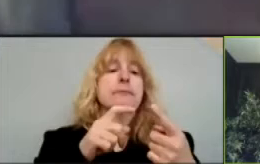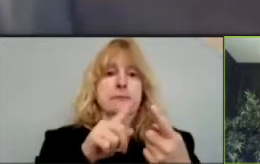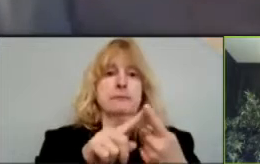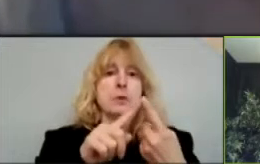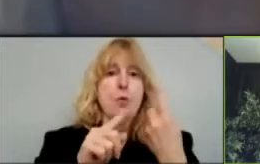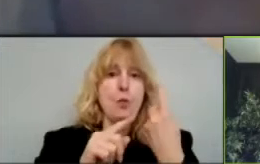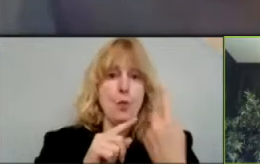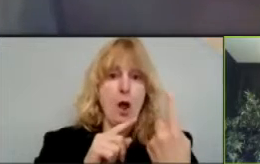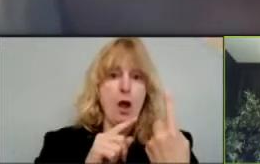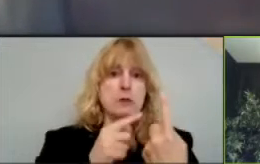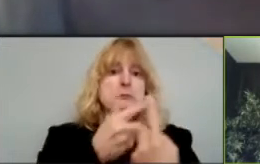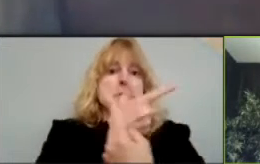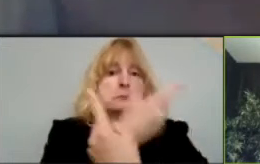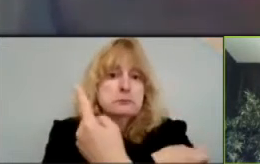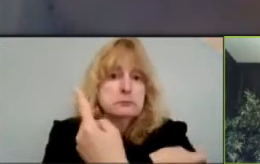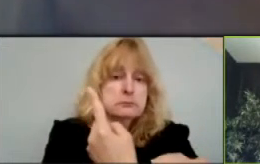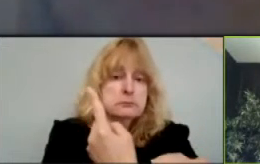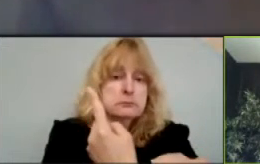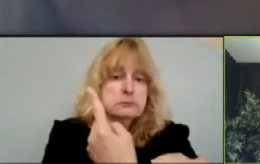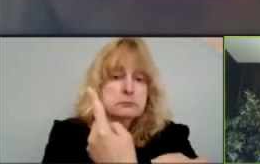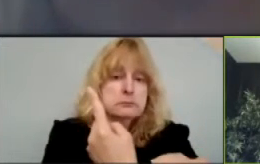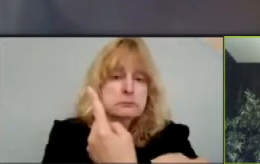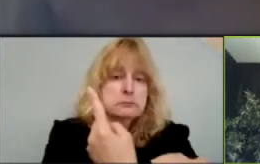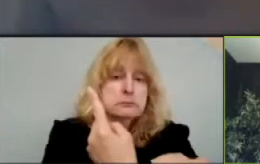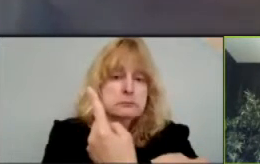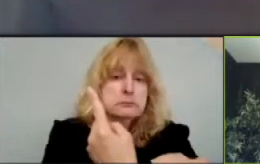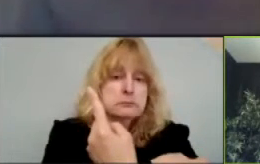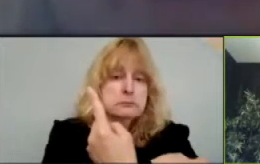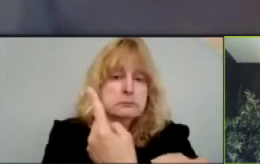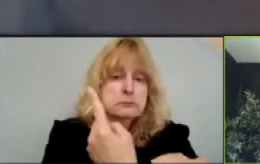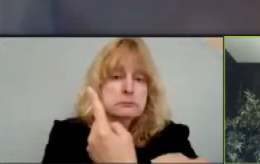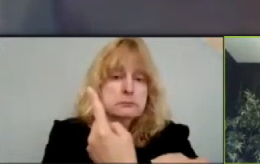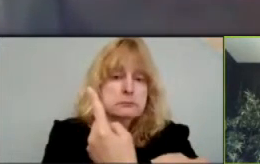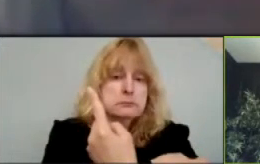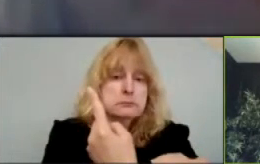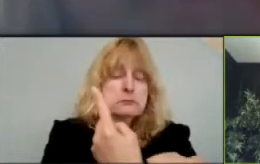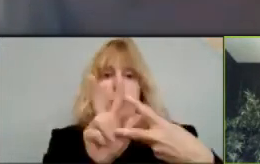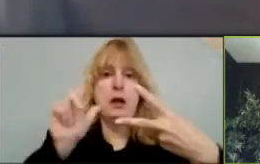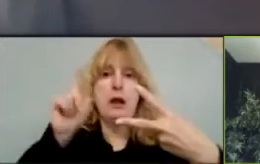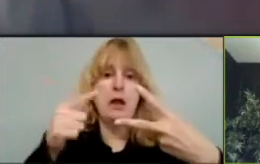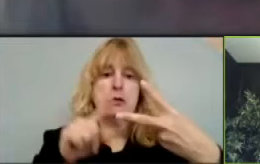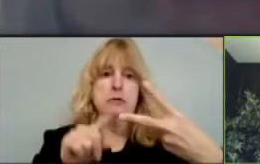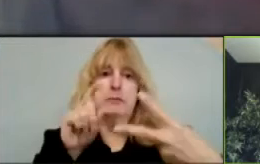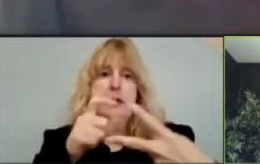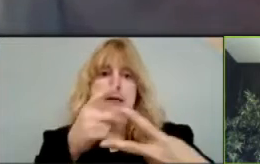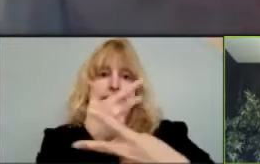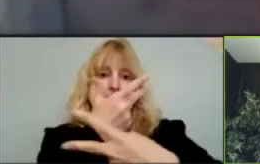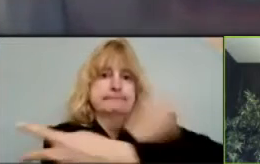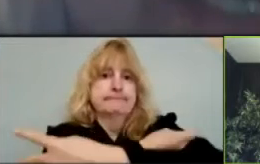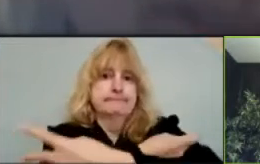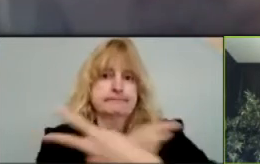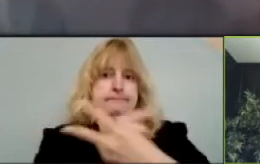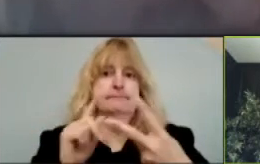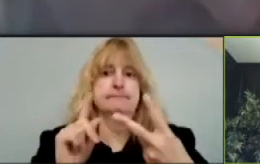taken, and then 3 weeks later, you have to take a second shot to complete the process. And I think